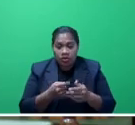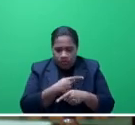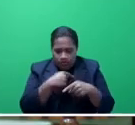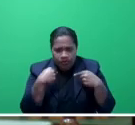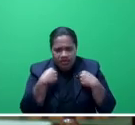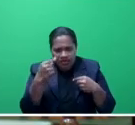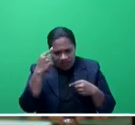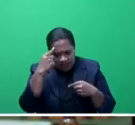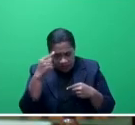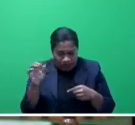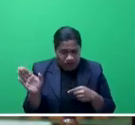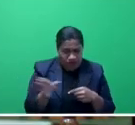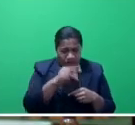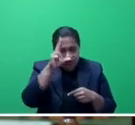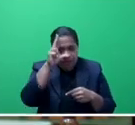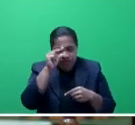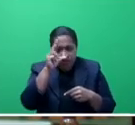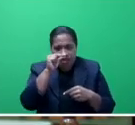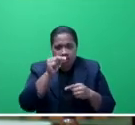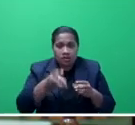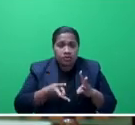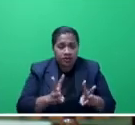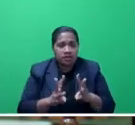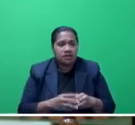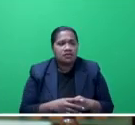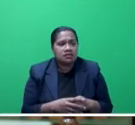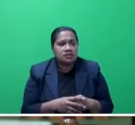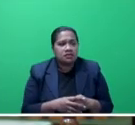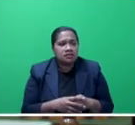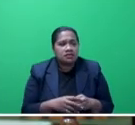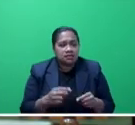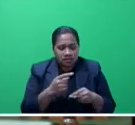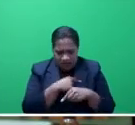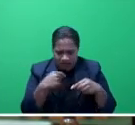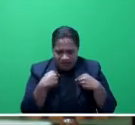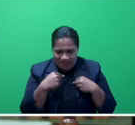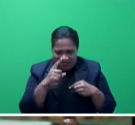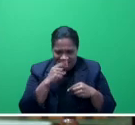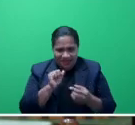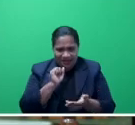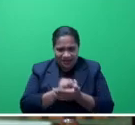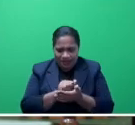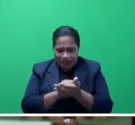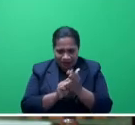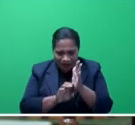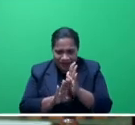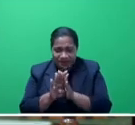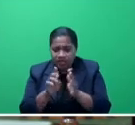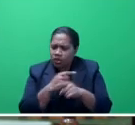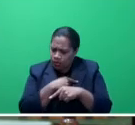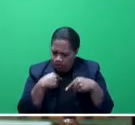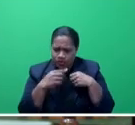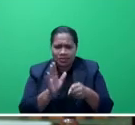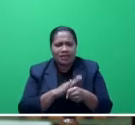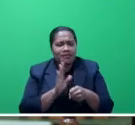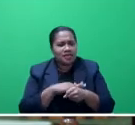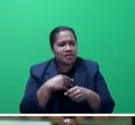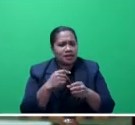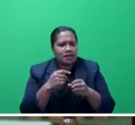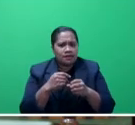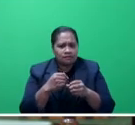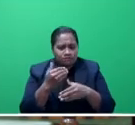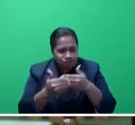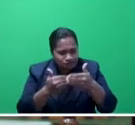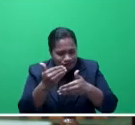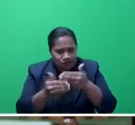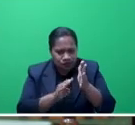considering every possible avenue that guarantees a swift recovery. And we are making progress, Mr. Speaker, sir. And as you would